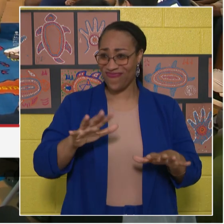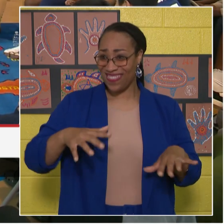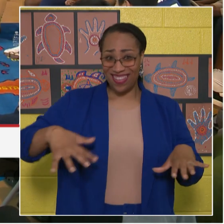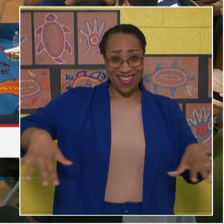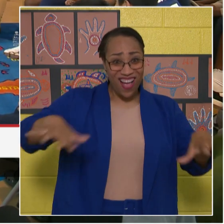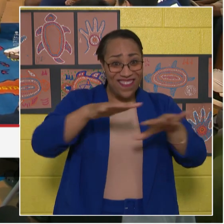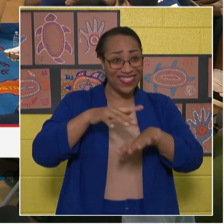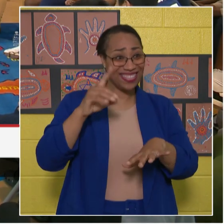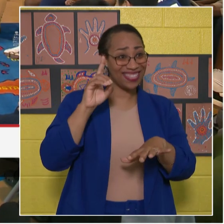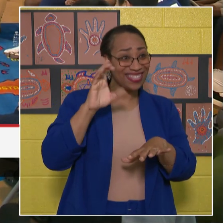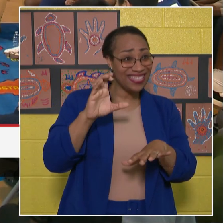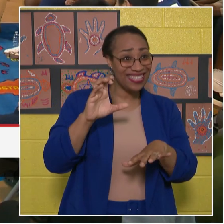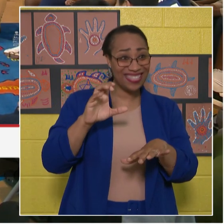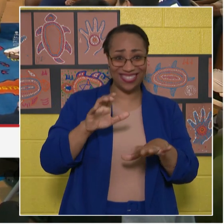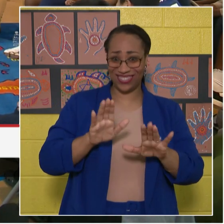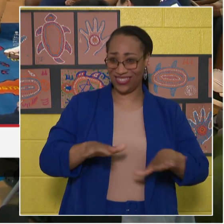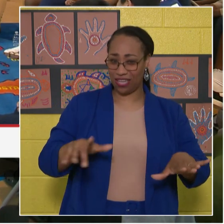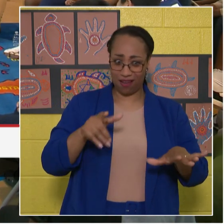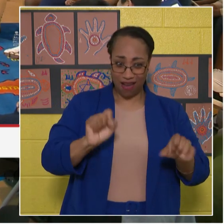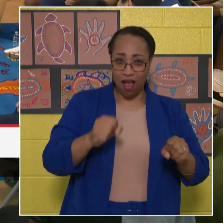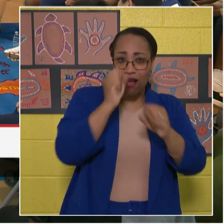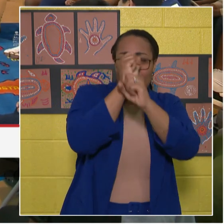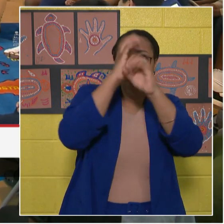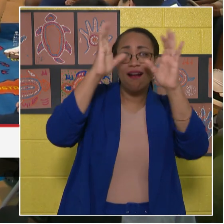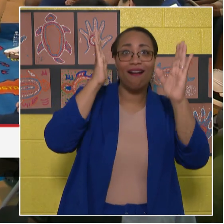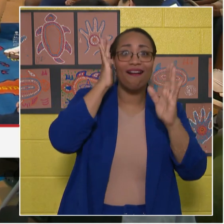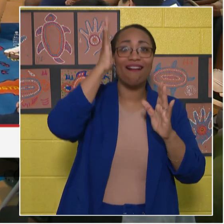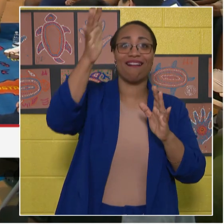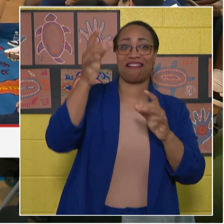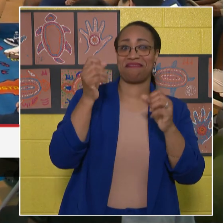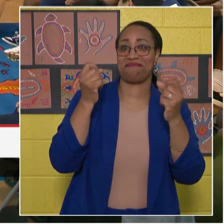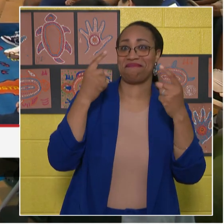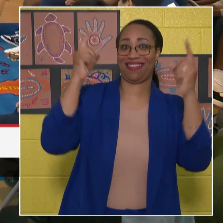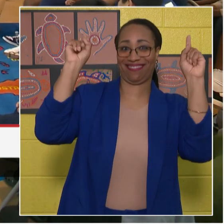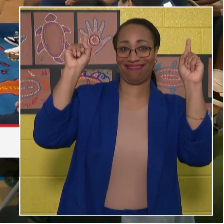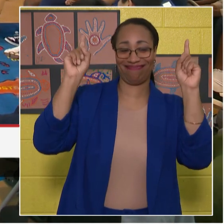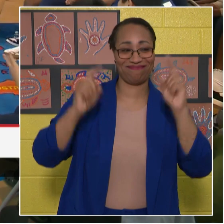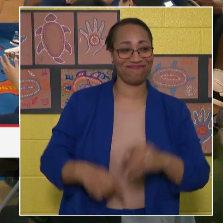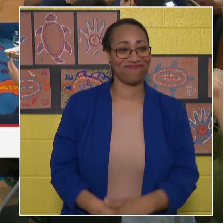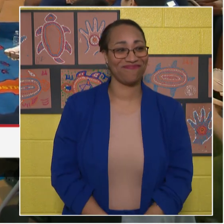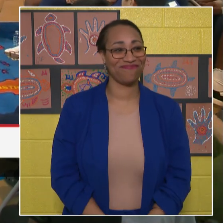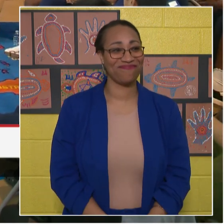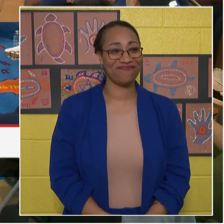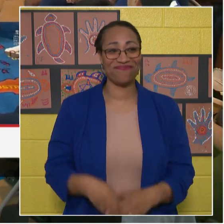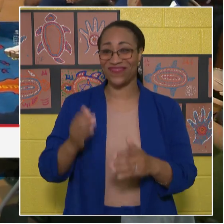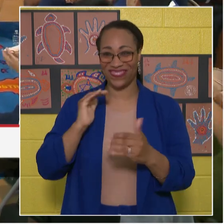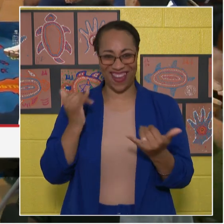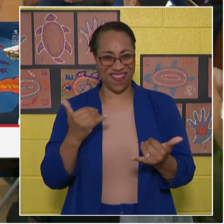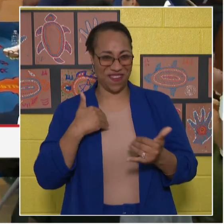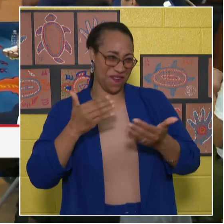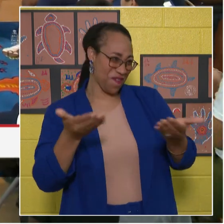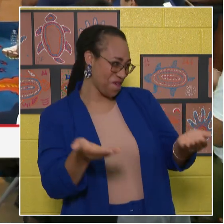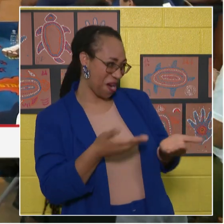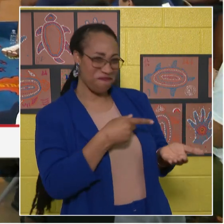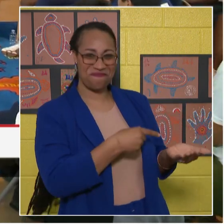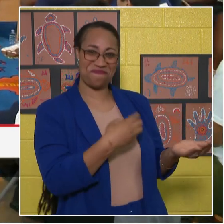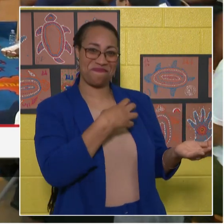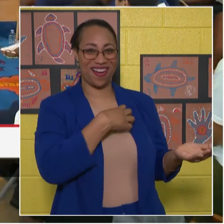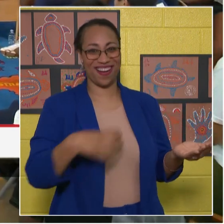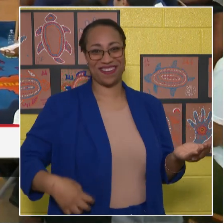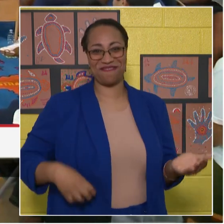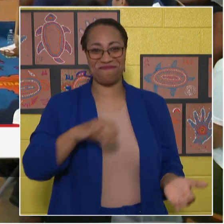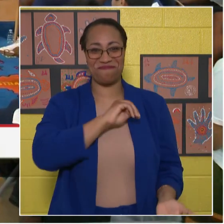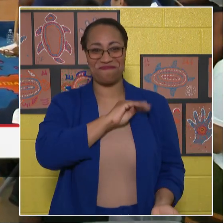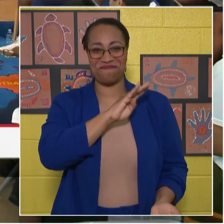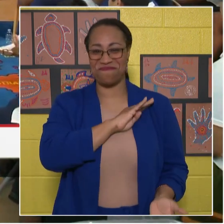create opportunities for all of us. Please join us in giving a warm welcome to our mayor, Mayor Muriel Bowser. Thank you, Mayor Bowser, for being